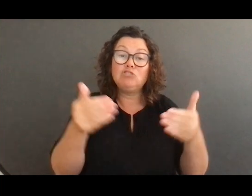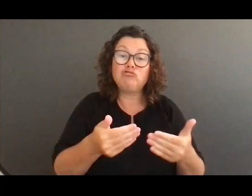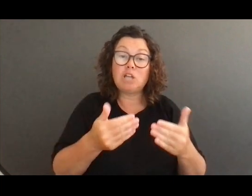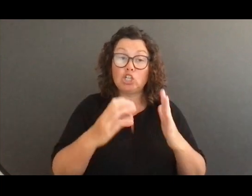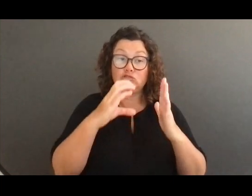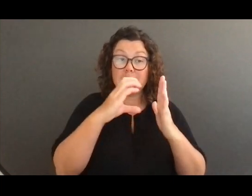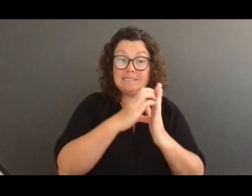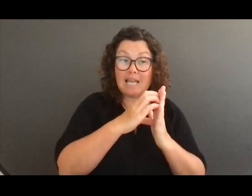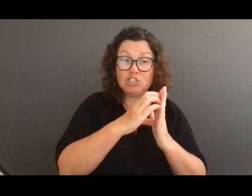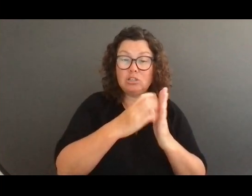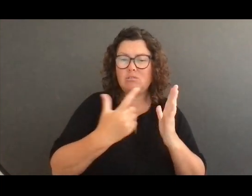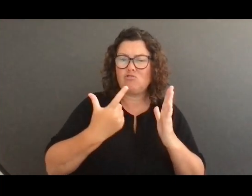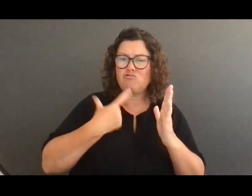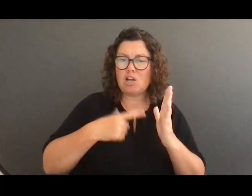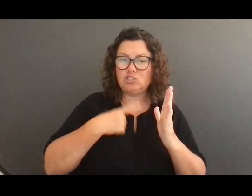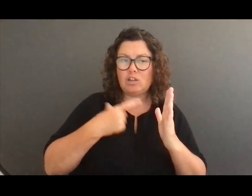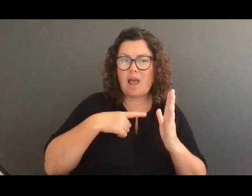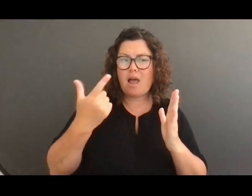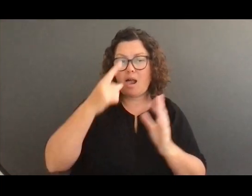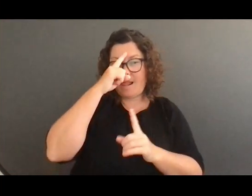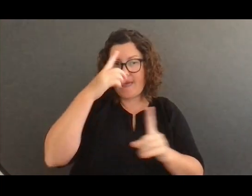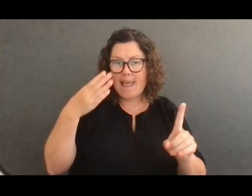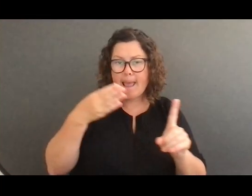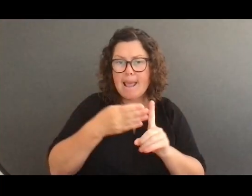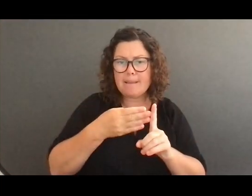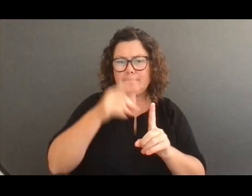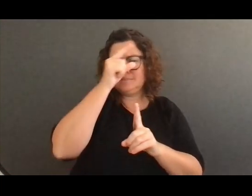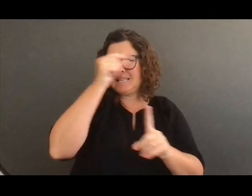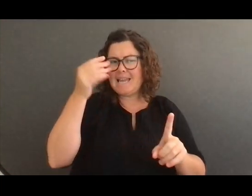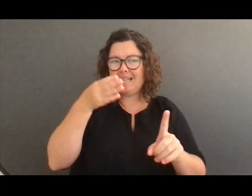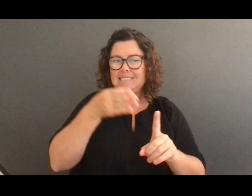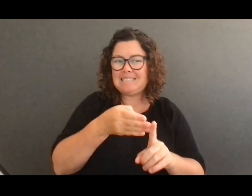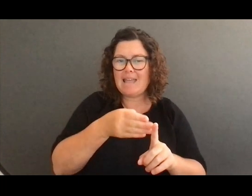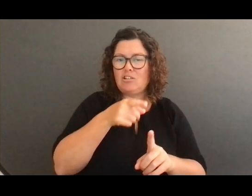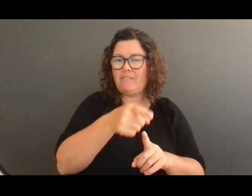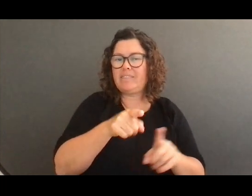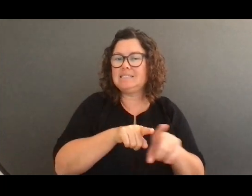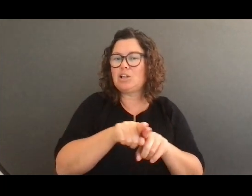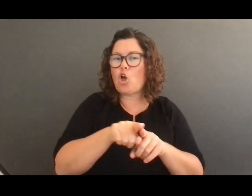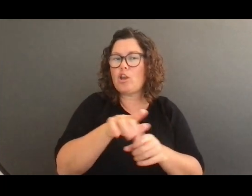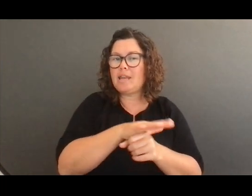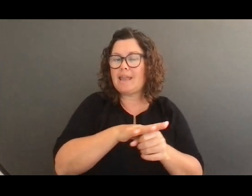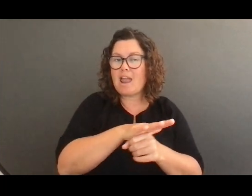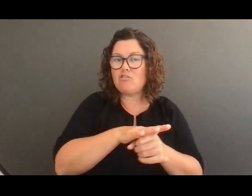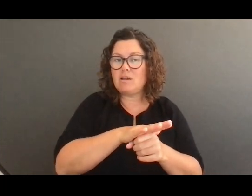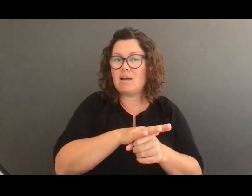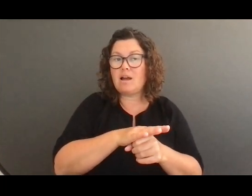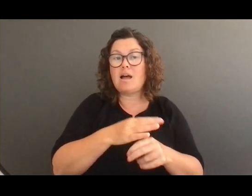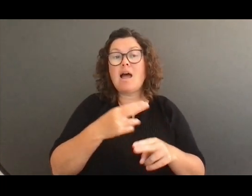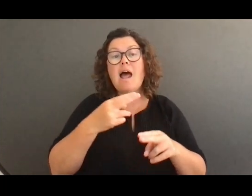It gives the overall intent of the learning area. And for the arts, there is an overarching section for the